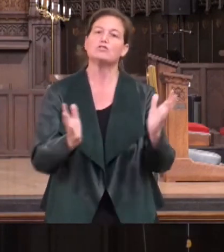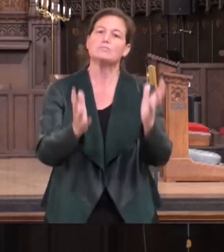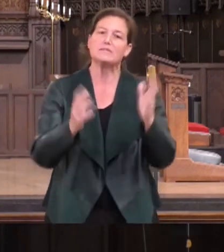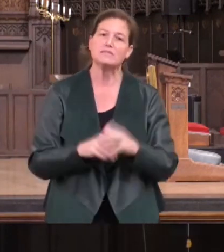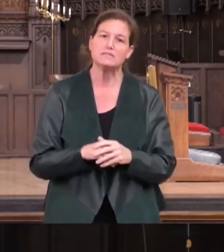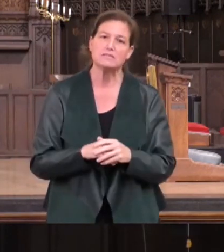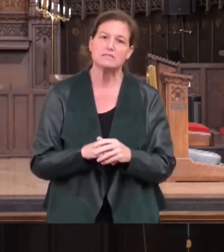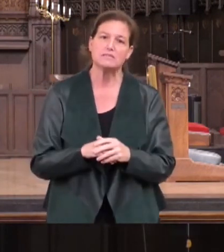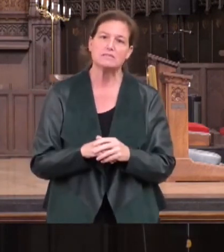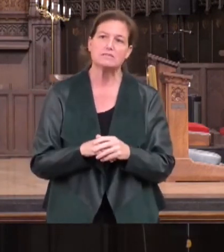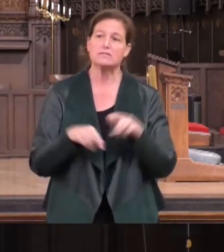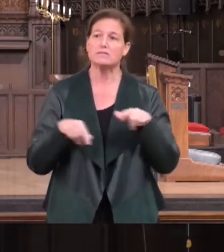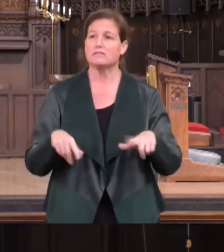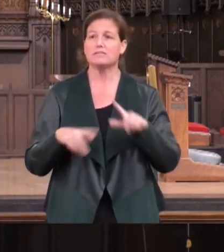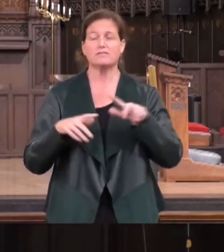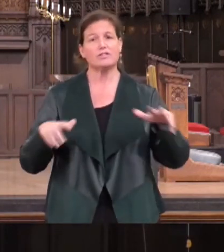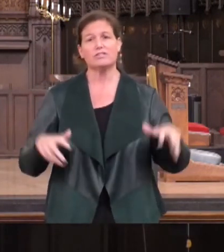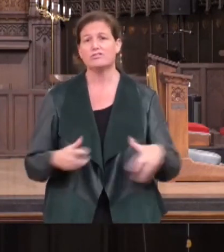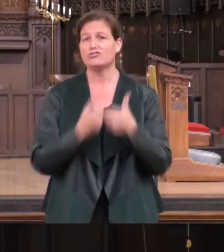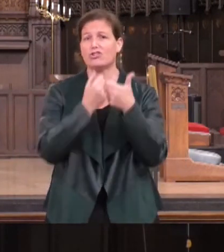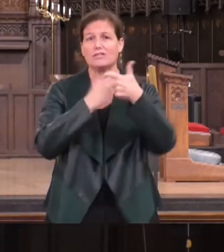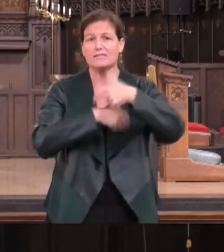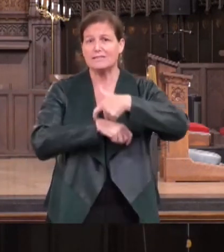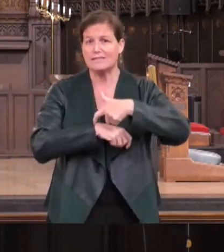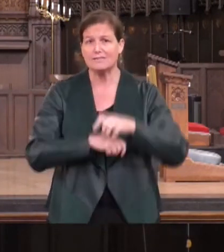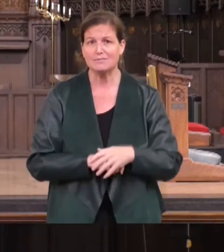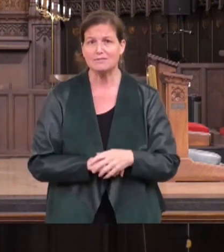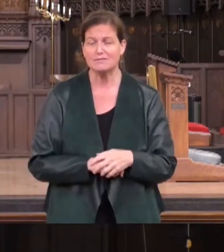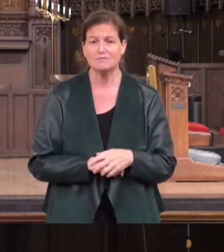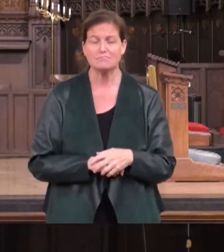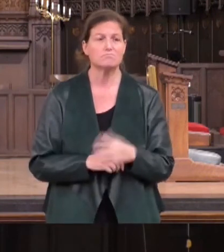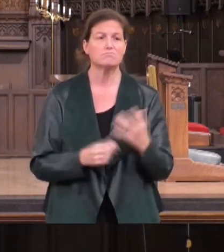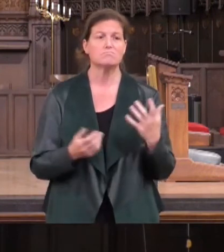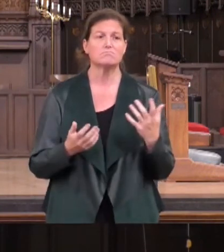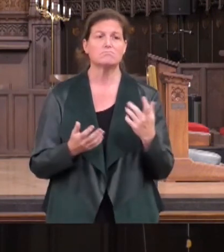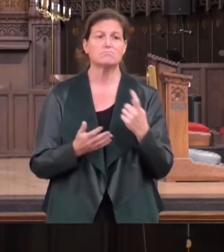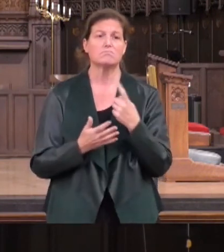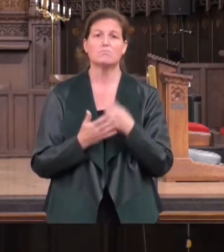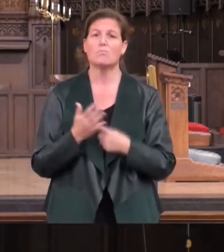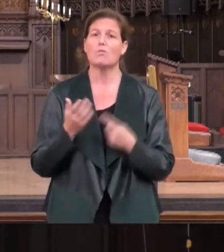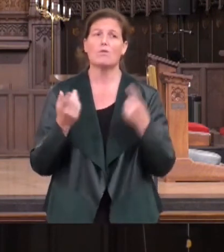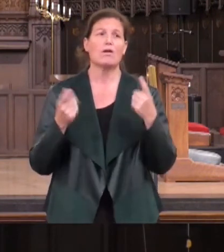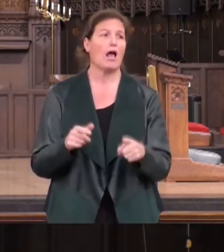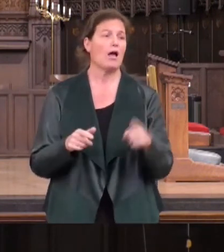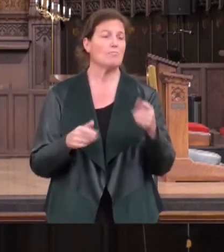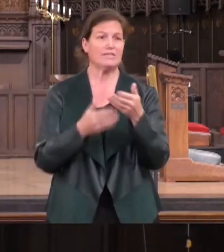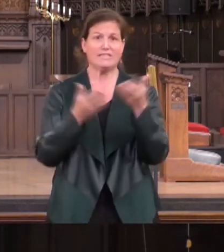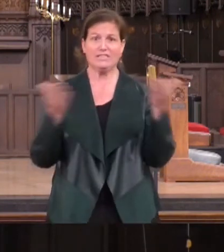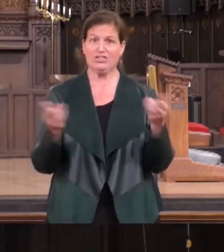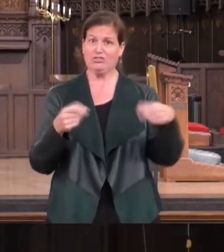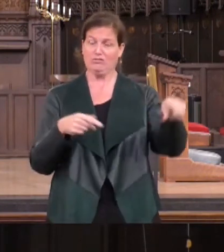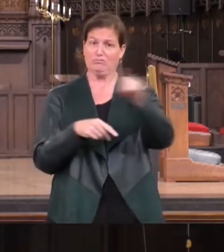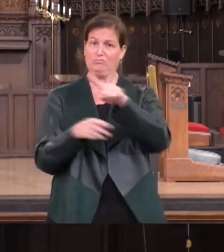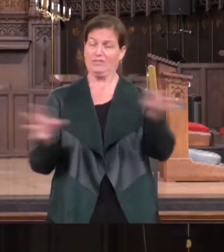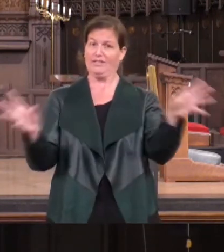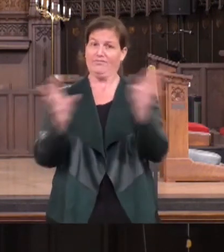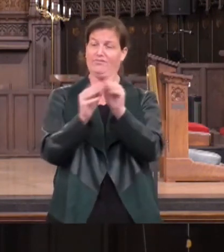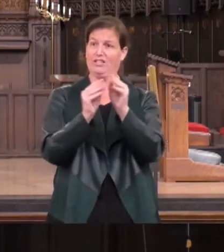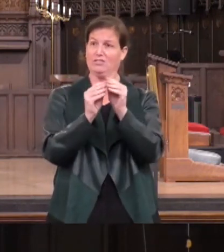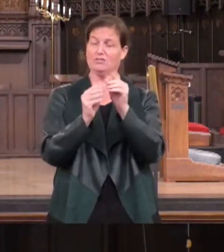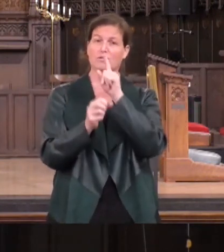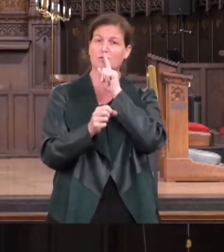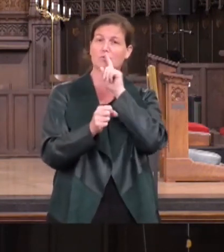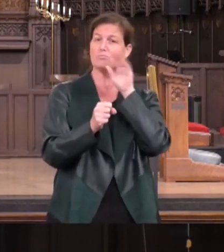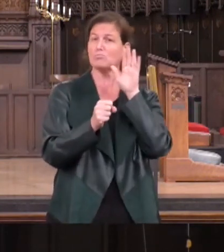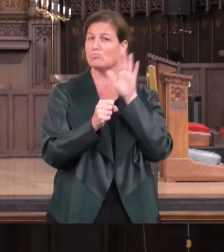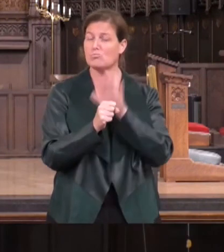We live in such challenging times. What would happen if everyone here at this convention